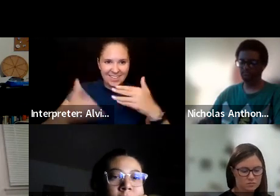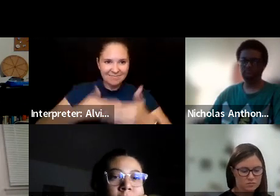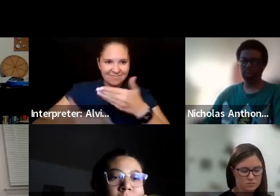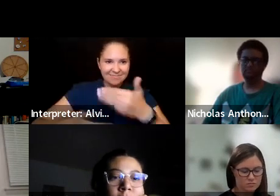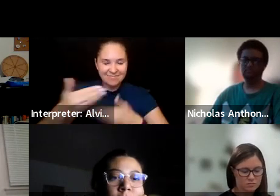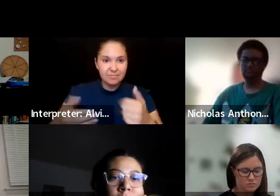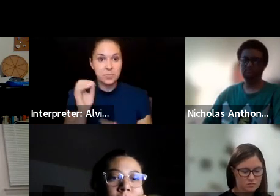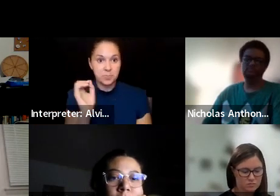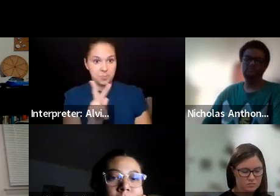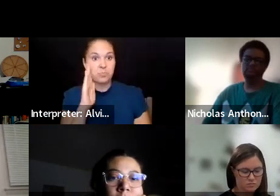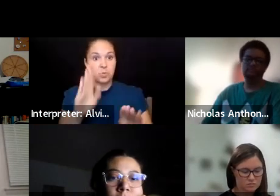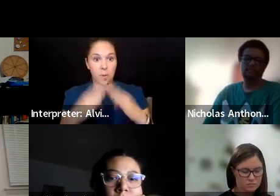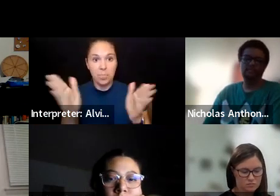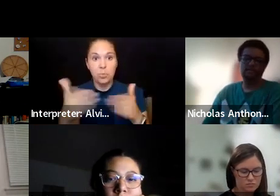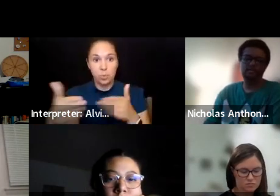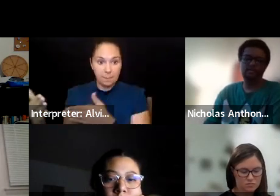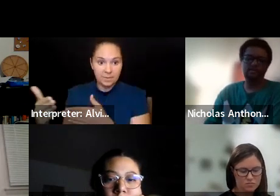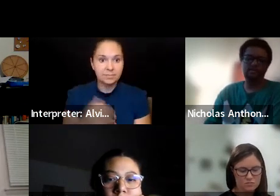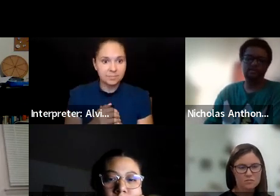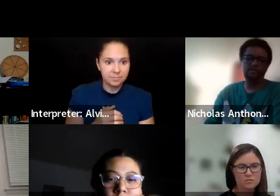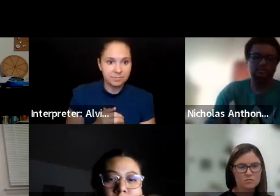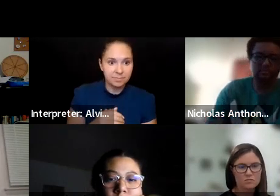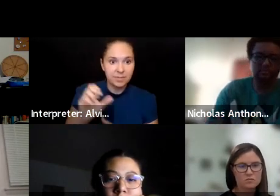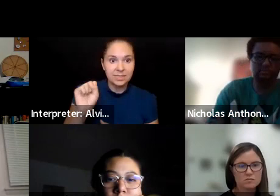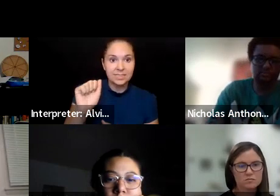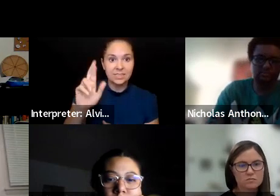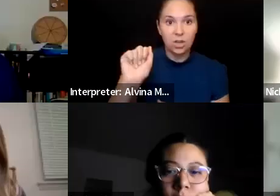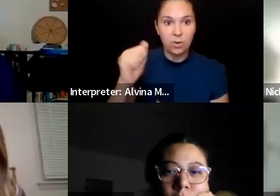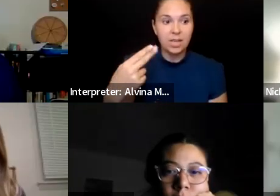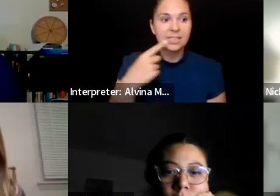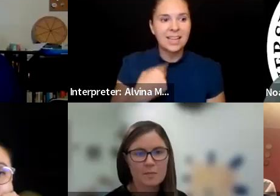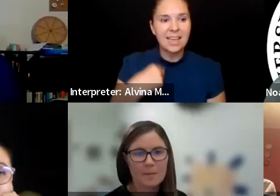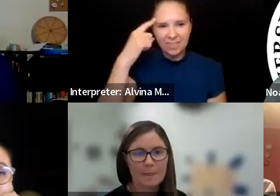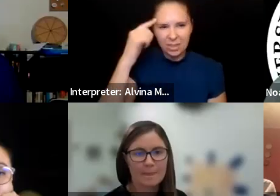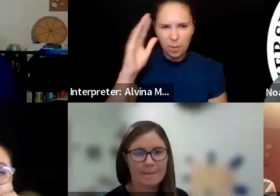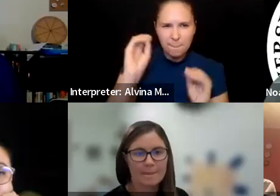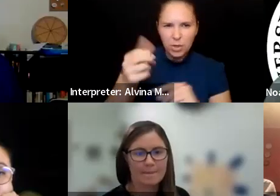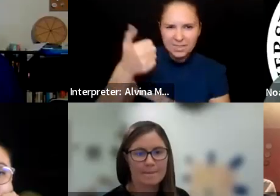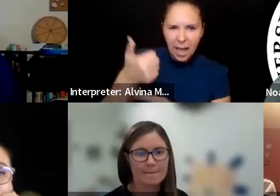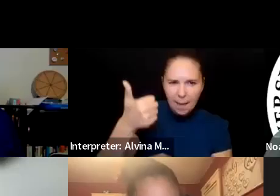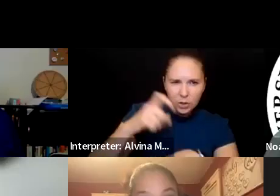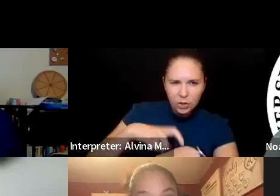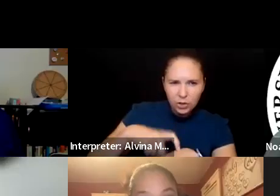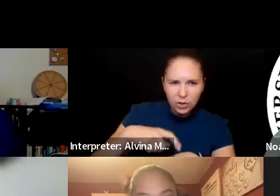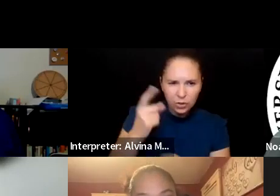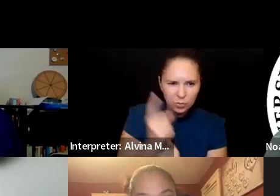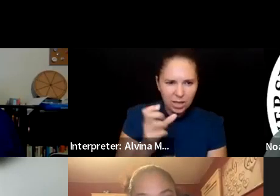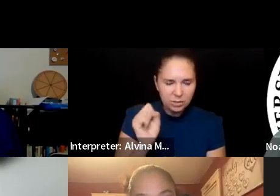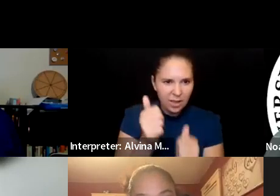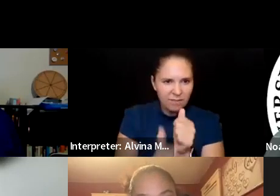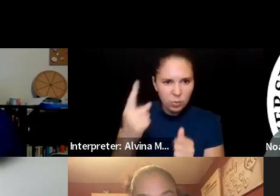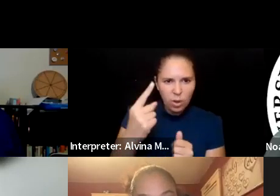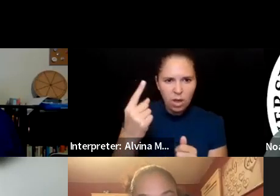rooms. And I think we're going to also put a timer on, right? Just so everybody has an idea of about what, 45